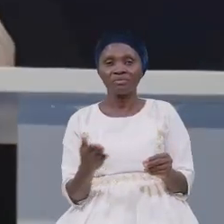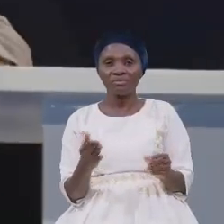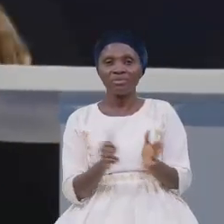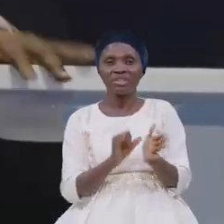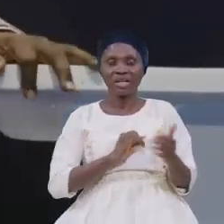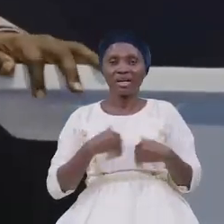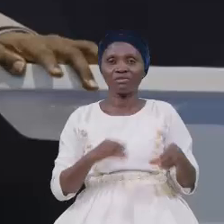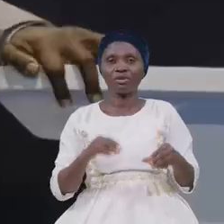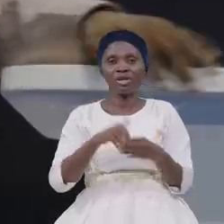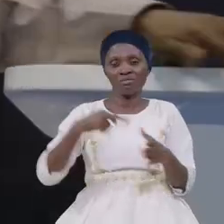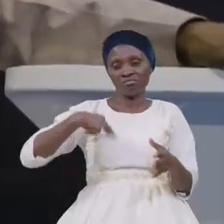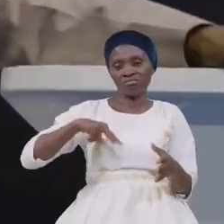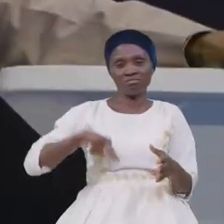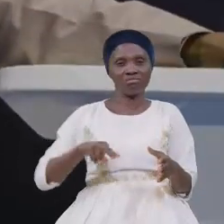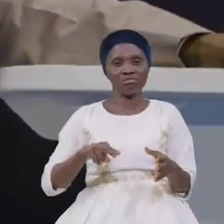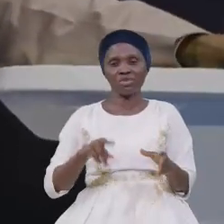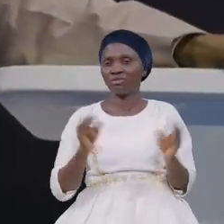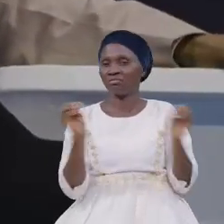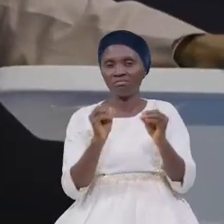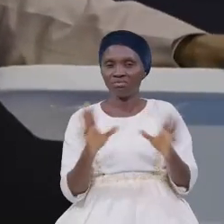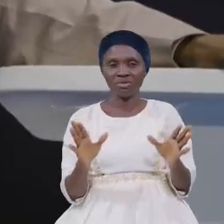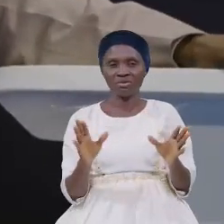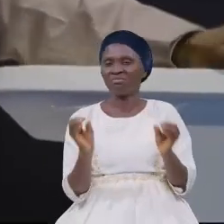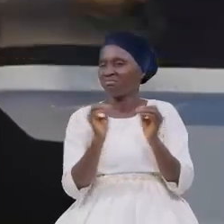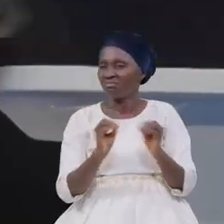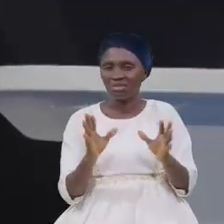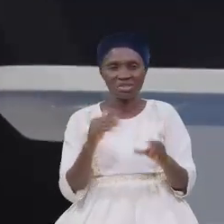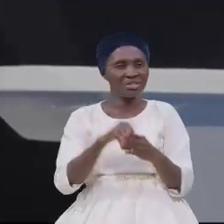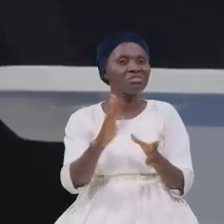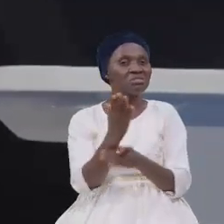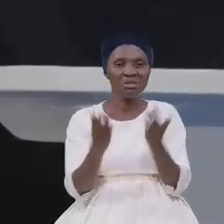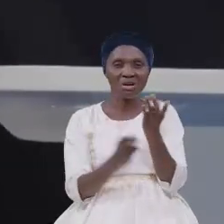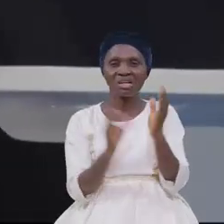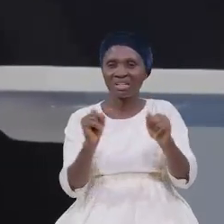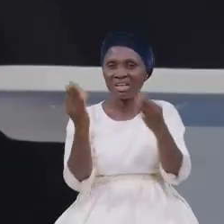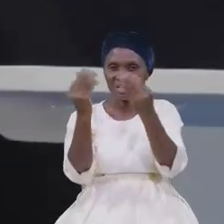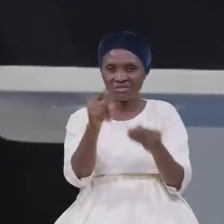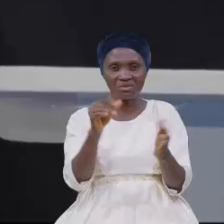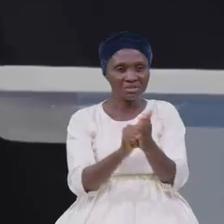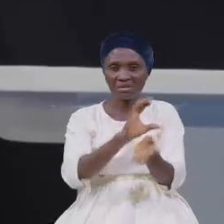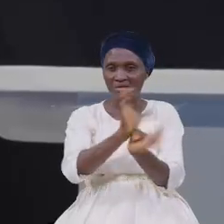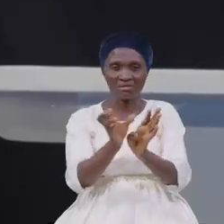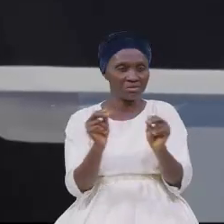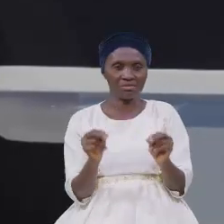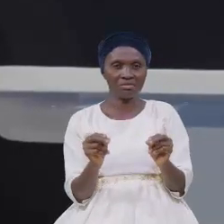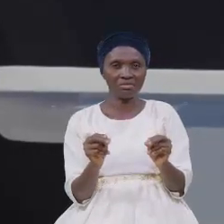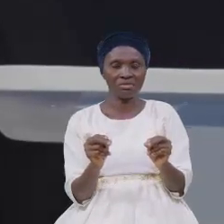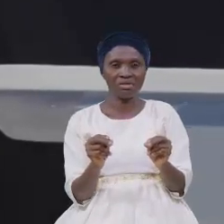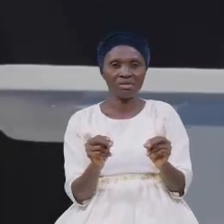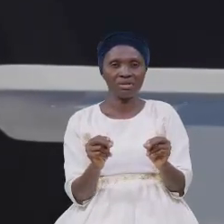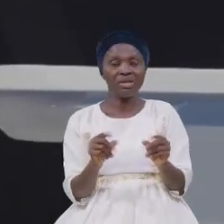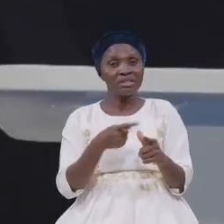nothing, nothing in your hand could give you that conversion. And in the completeness that we have in